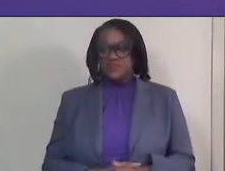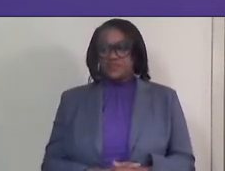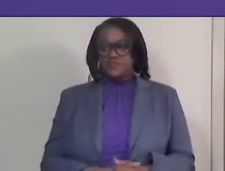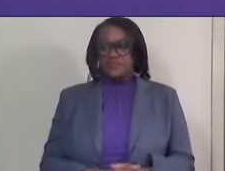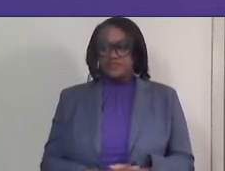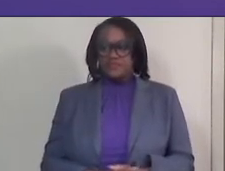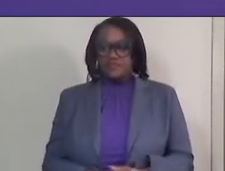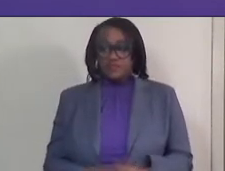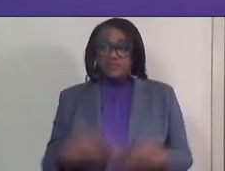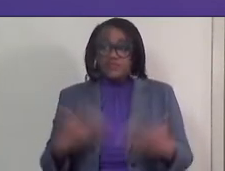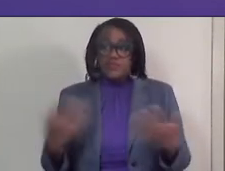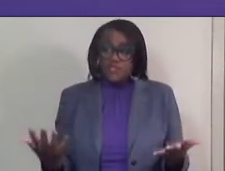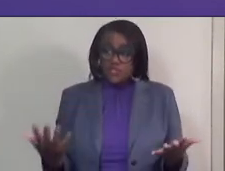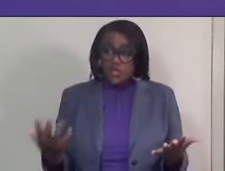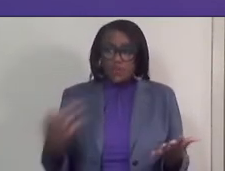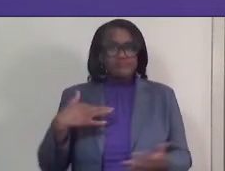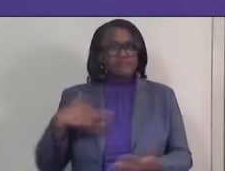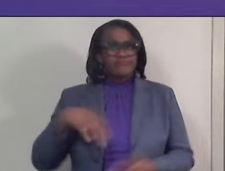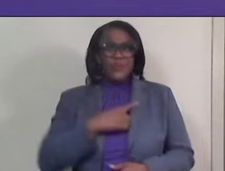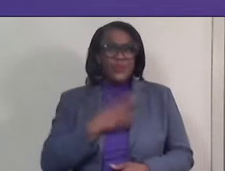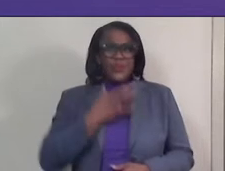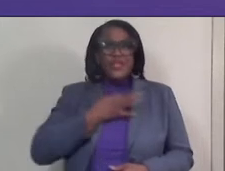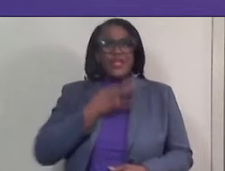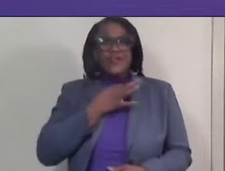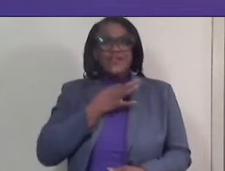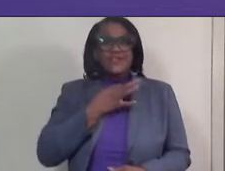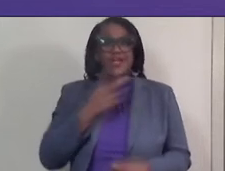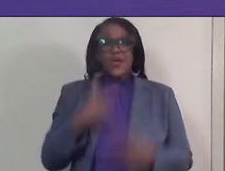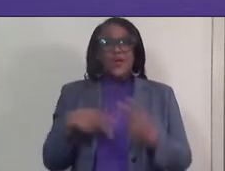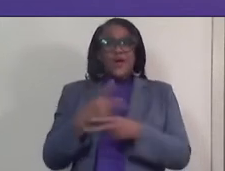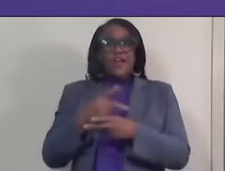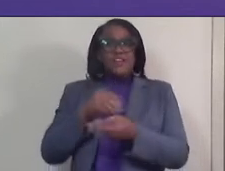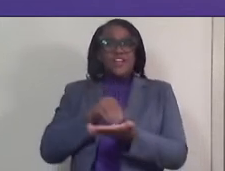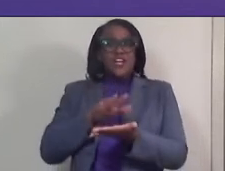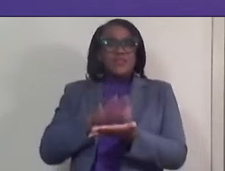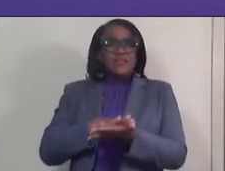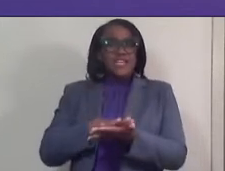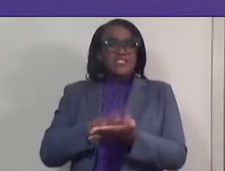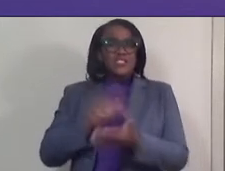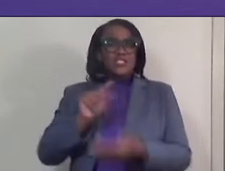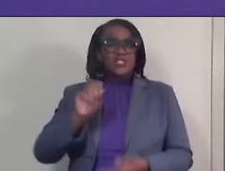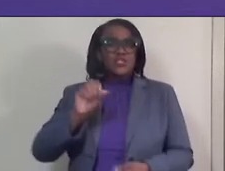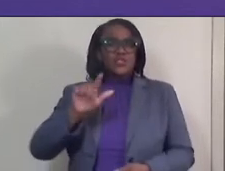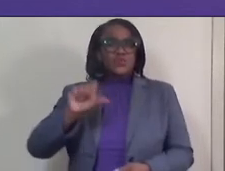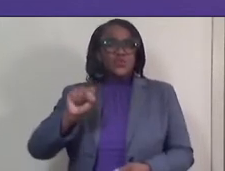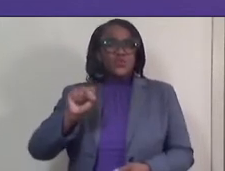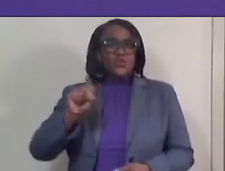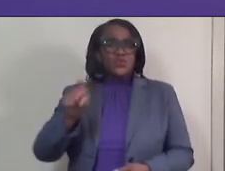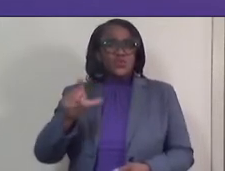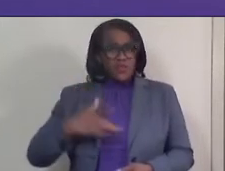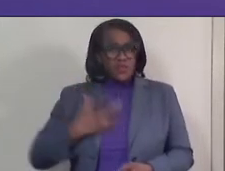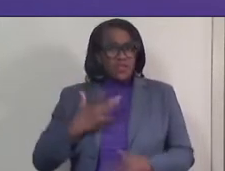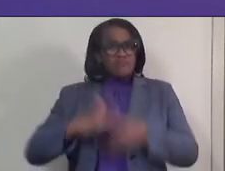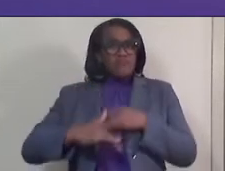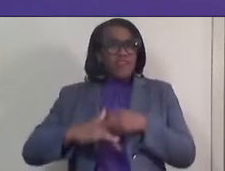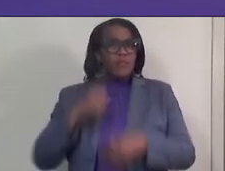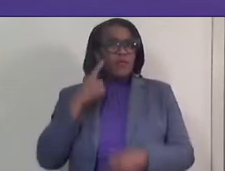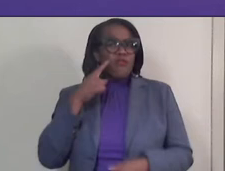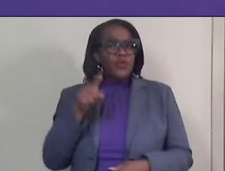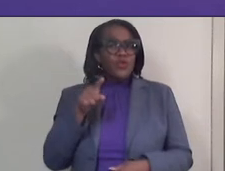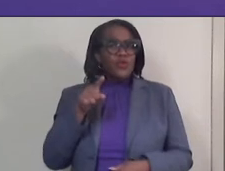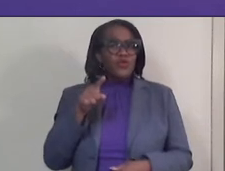So we're curious about what kinds of documentation tools you feel are available to you. I've made a very